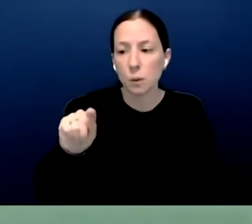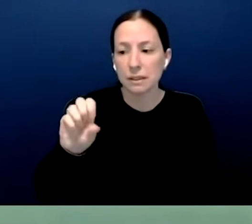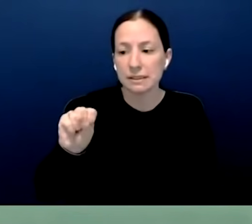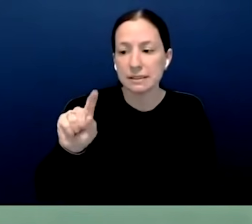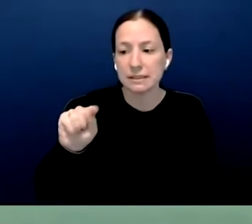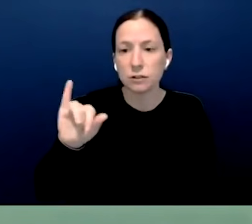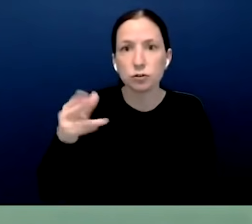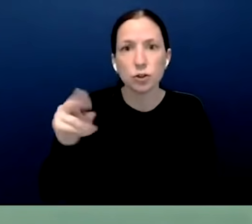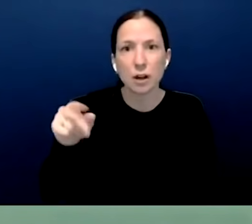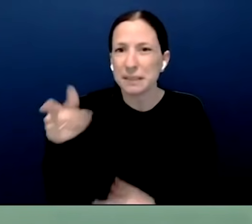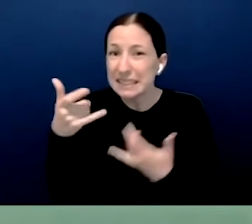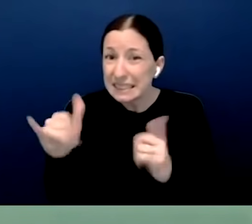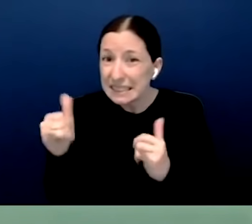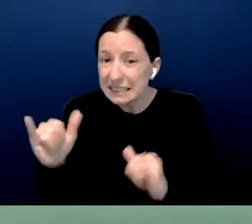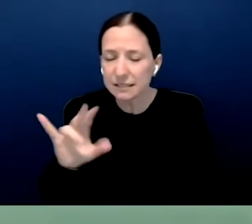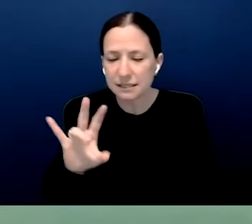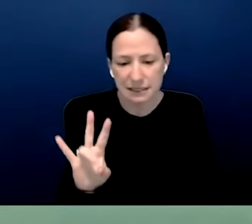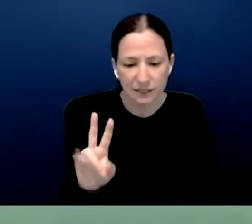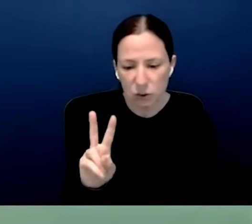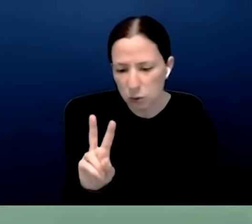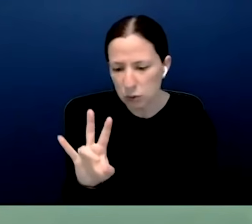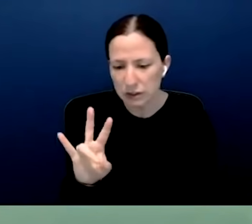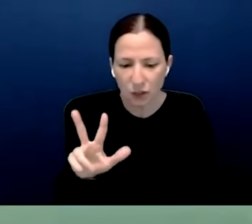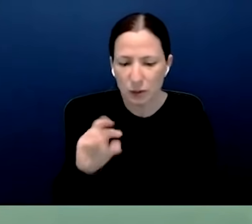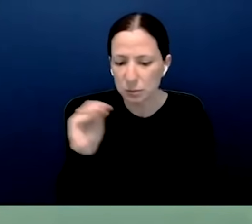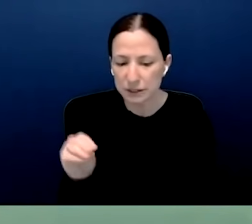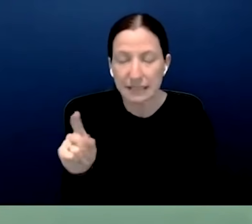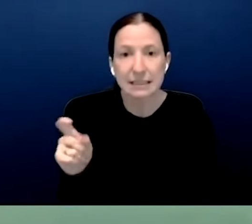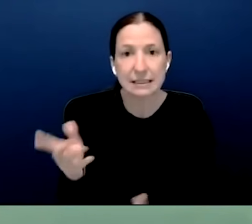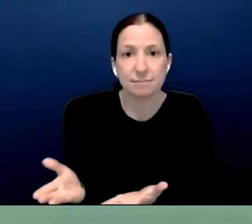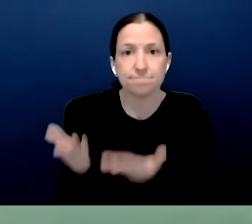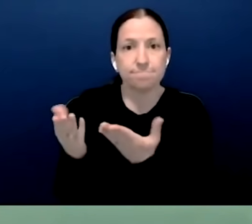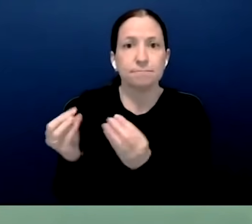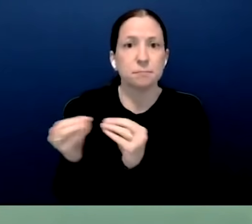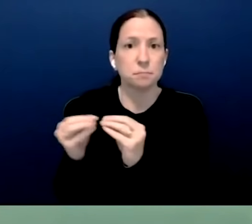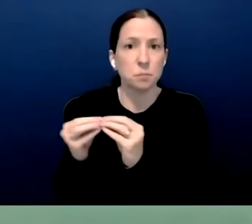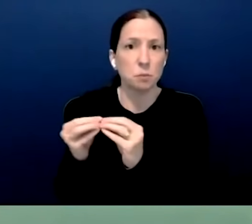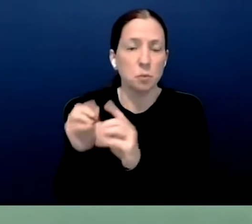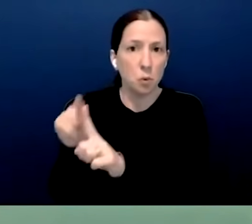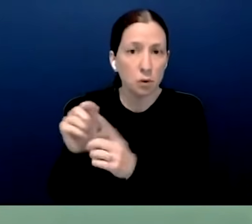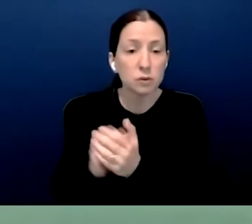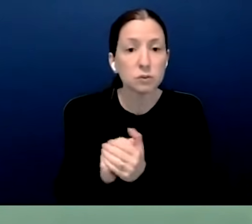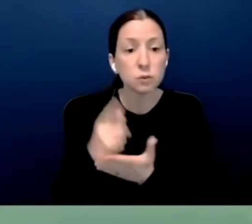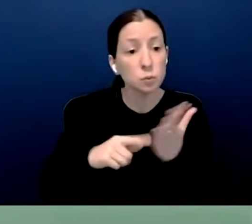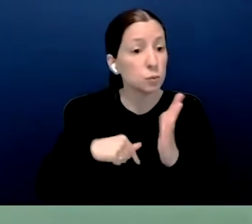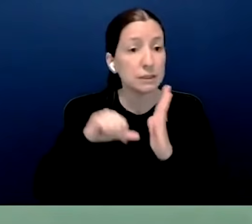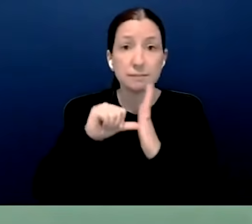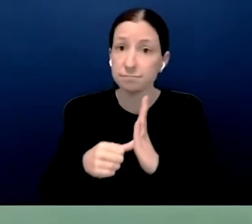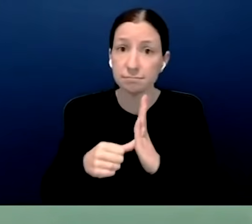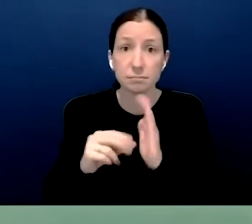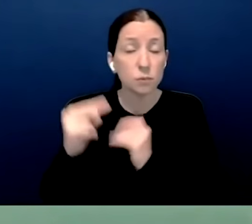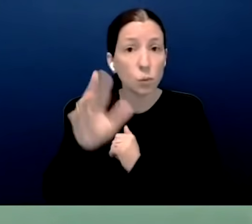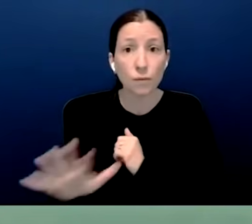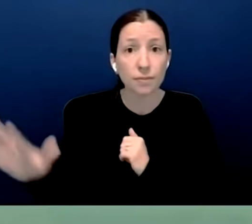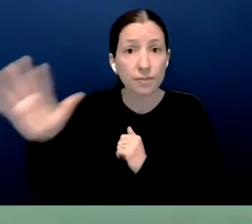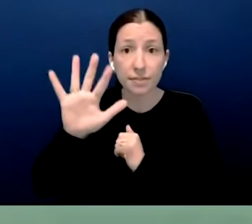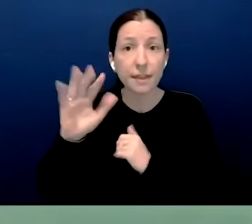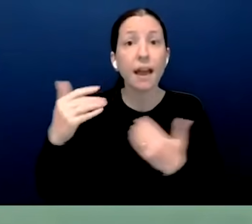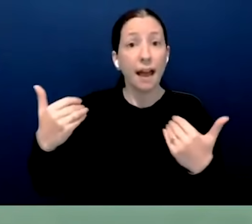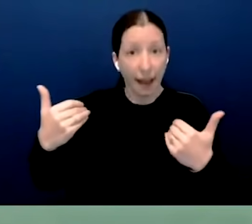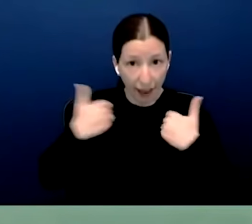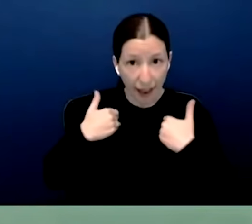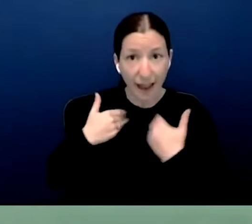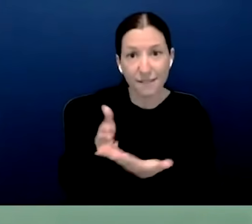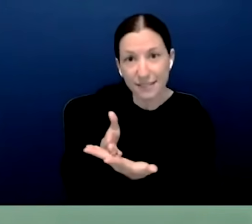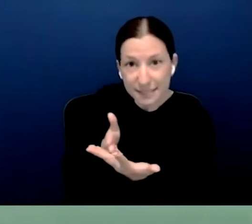72, 73%. We need that to be higher. And so what we're saying to everybody in the North is there is a path here.